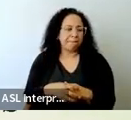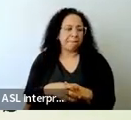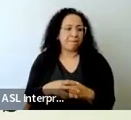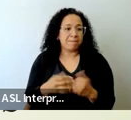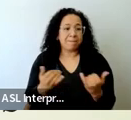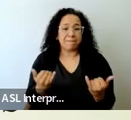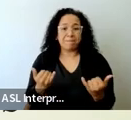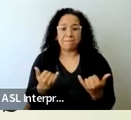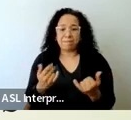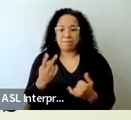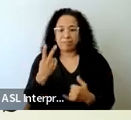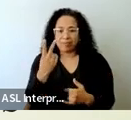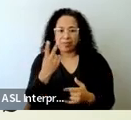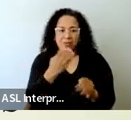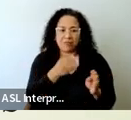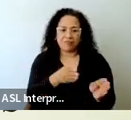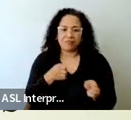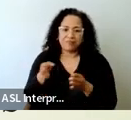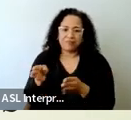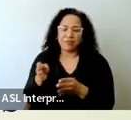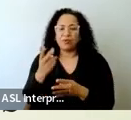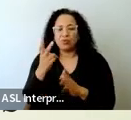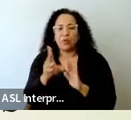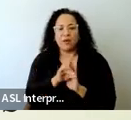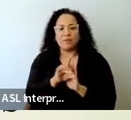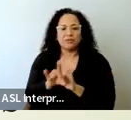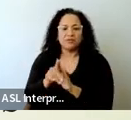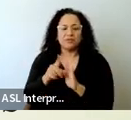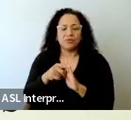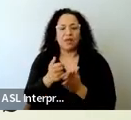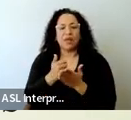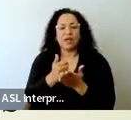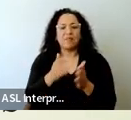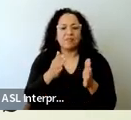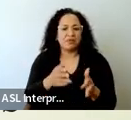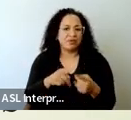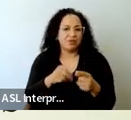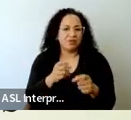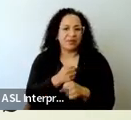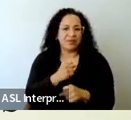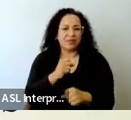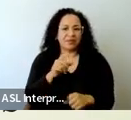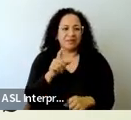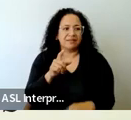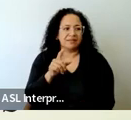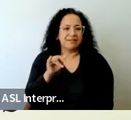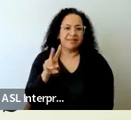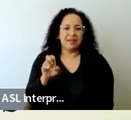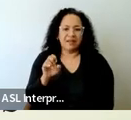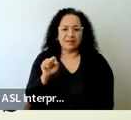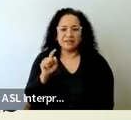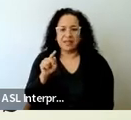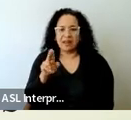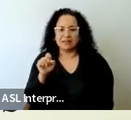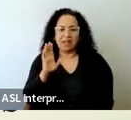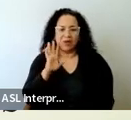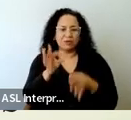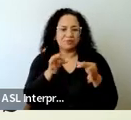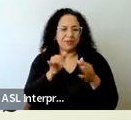Right now, there are two pathways or options to help a potential participant get live status, which I will explain a bit